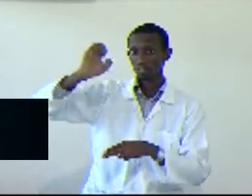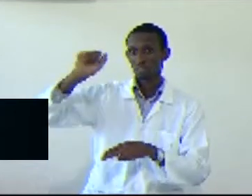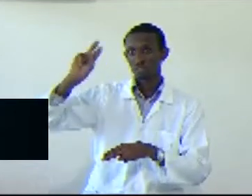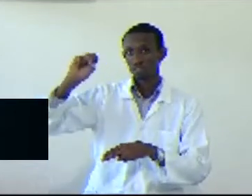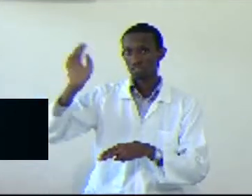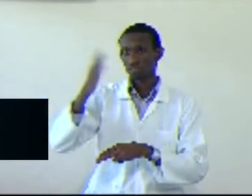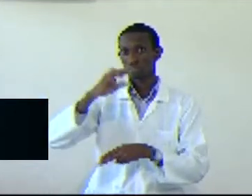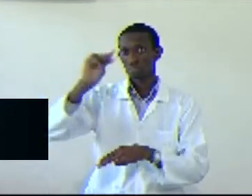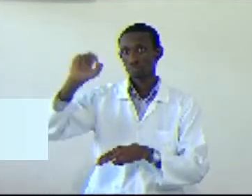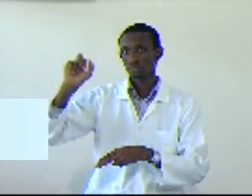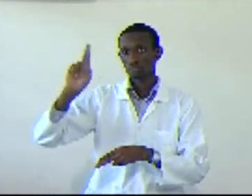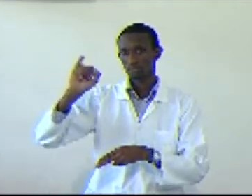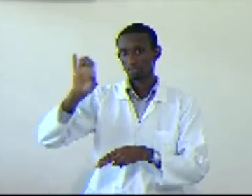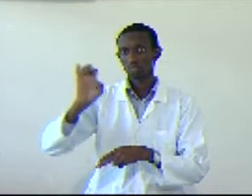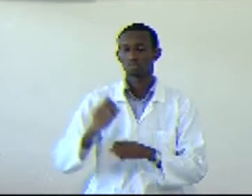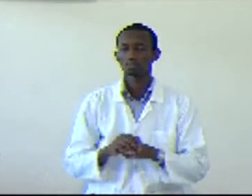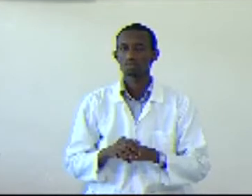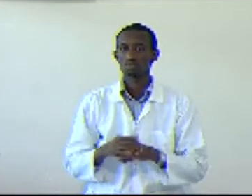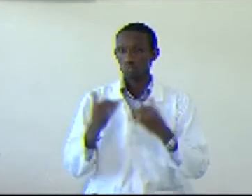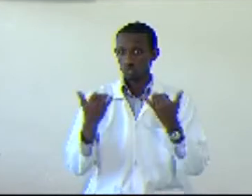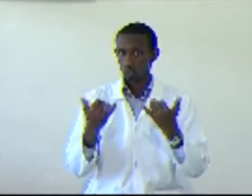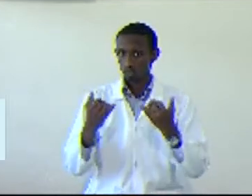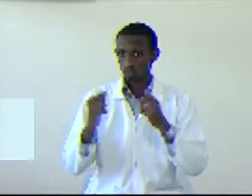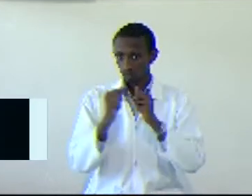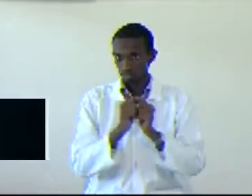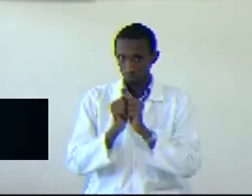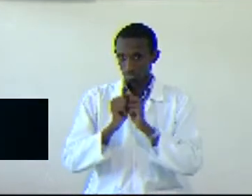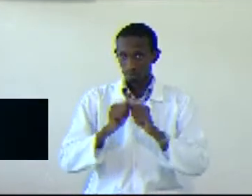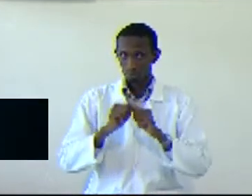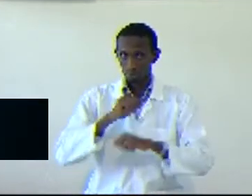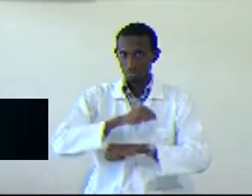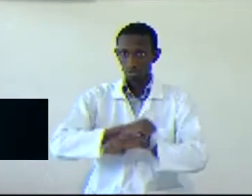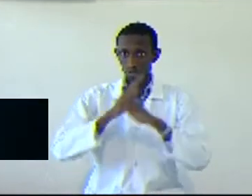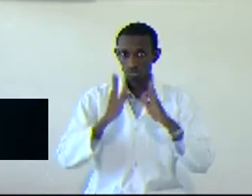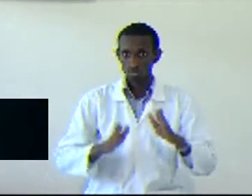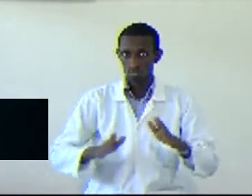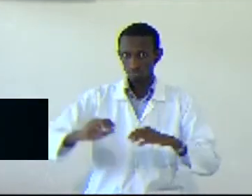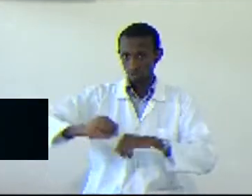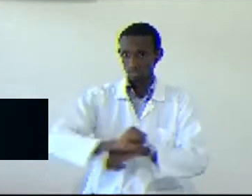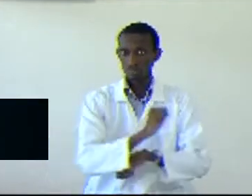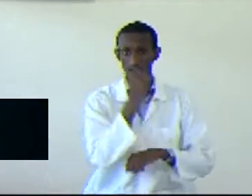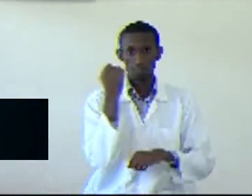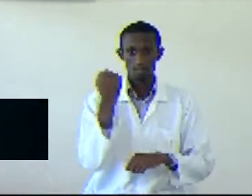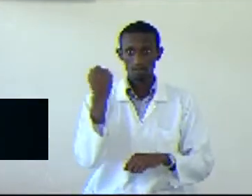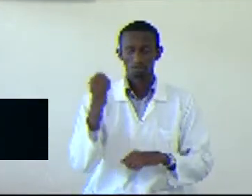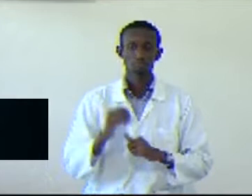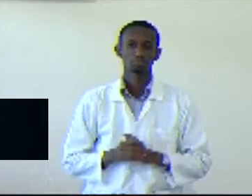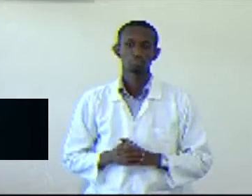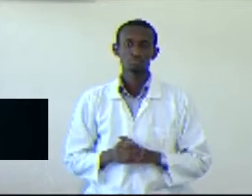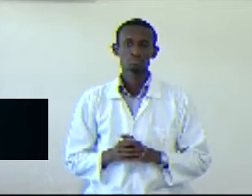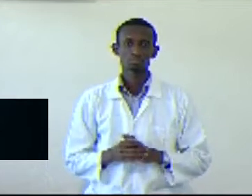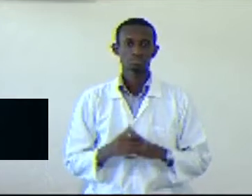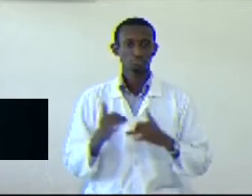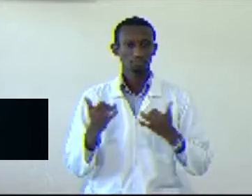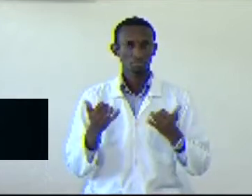today, I'm with all of the senior 5 students. I think that you are ready